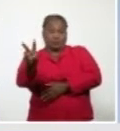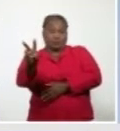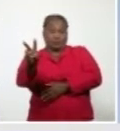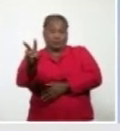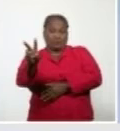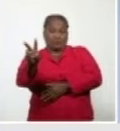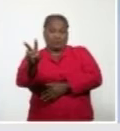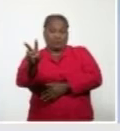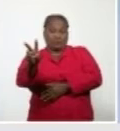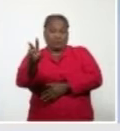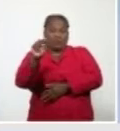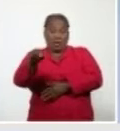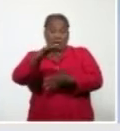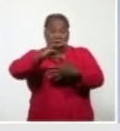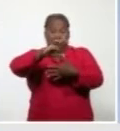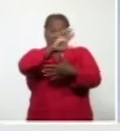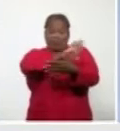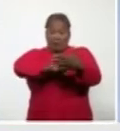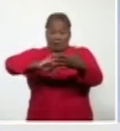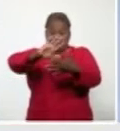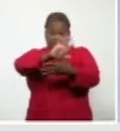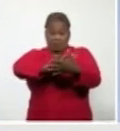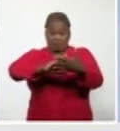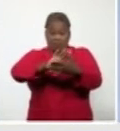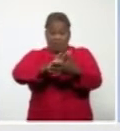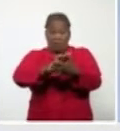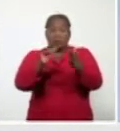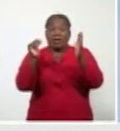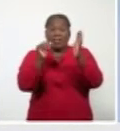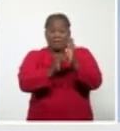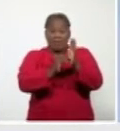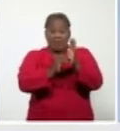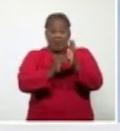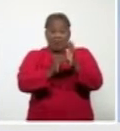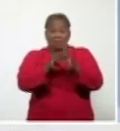126,832 in our region, with a lethality of